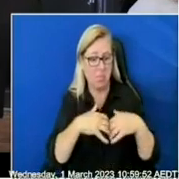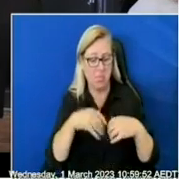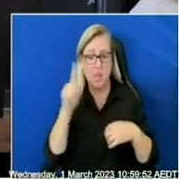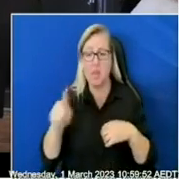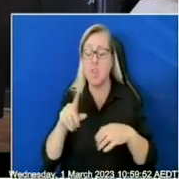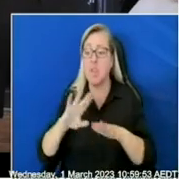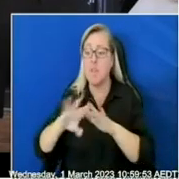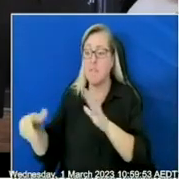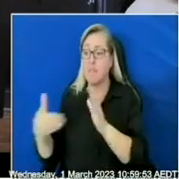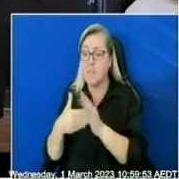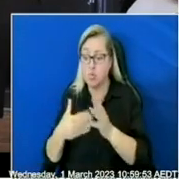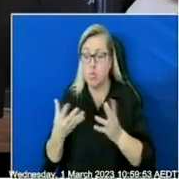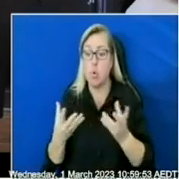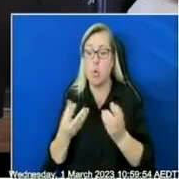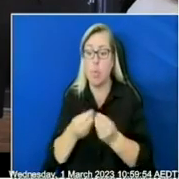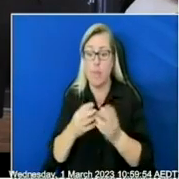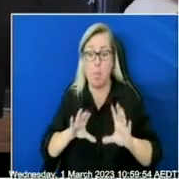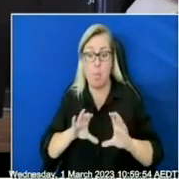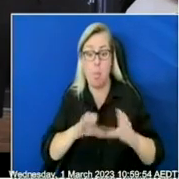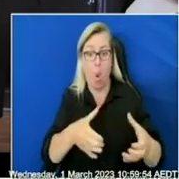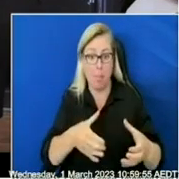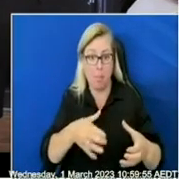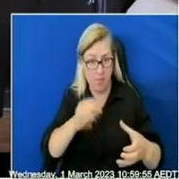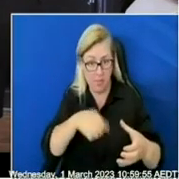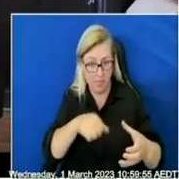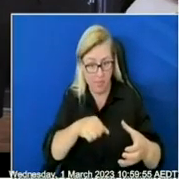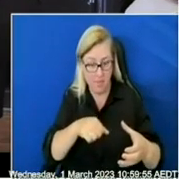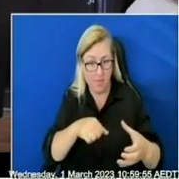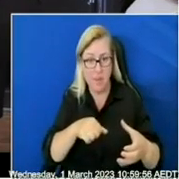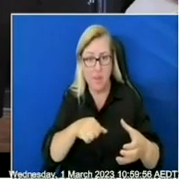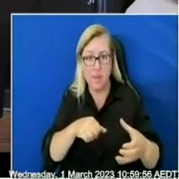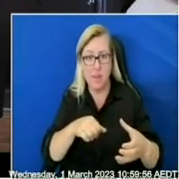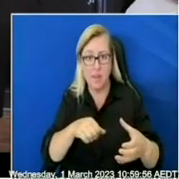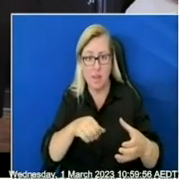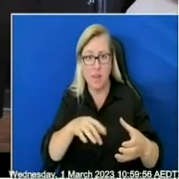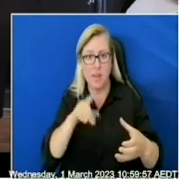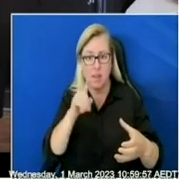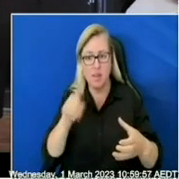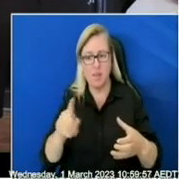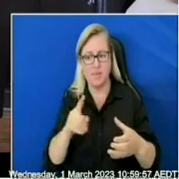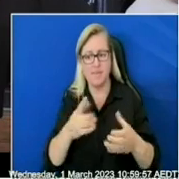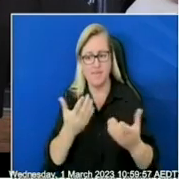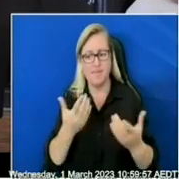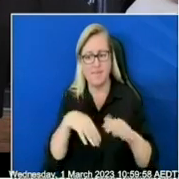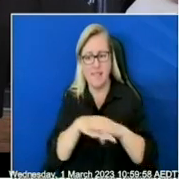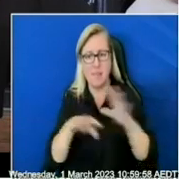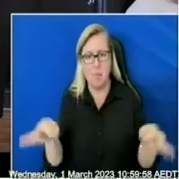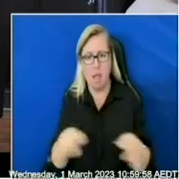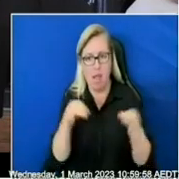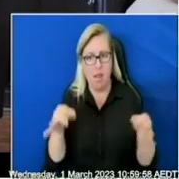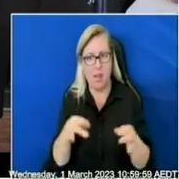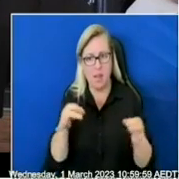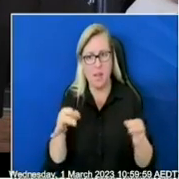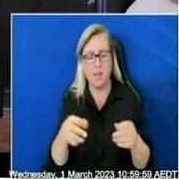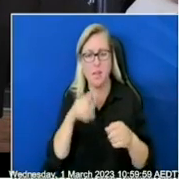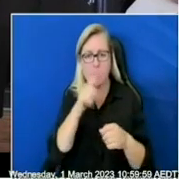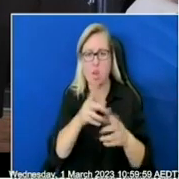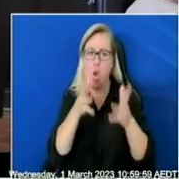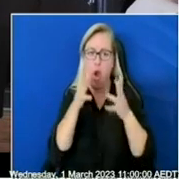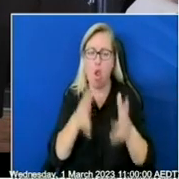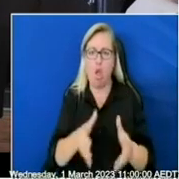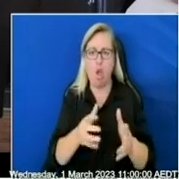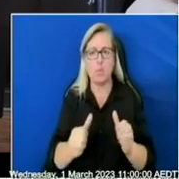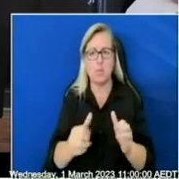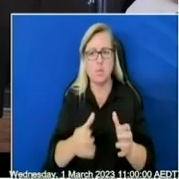and in the path. A lot of them picked up the bottle to help deal with that.